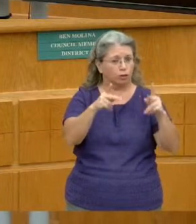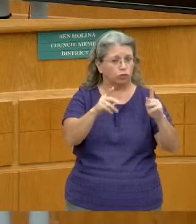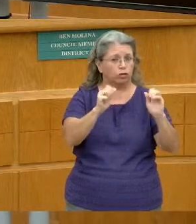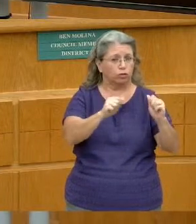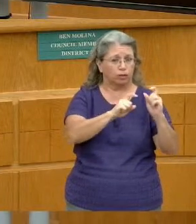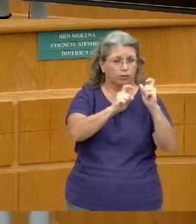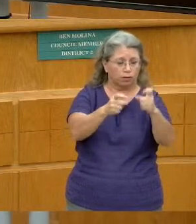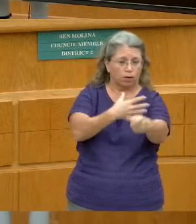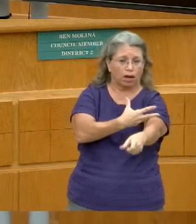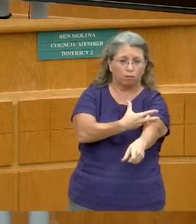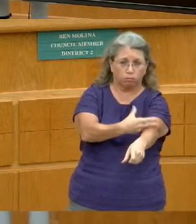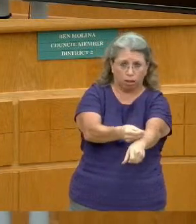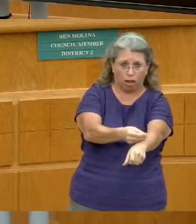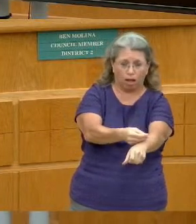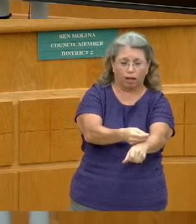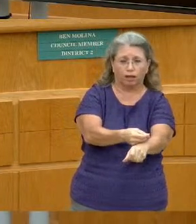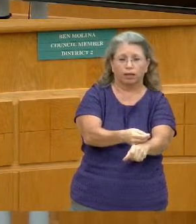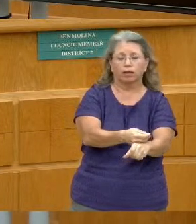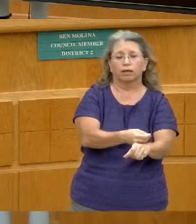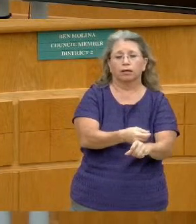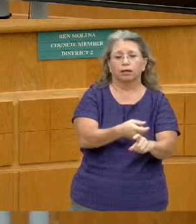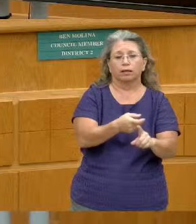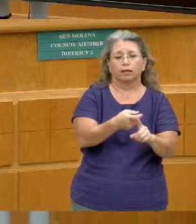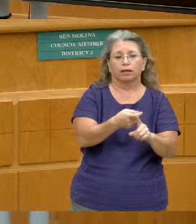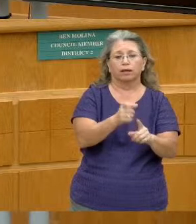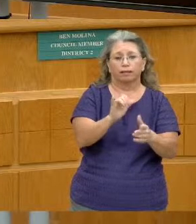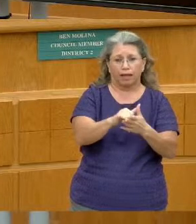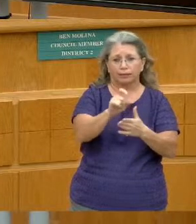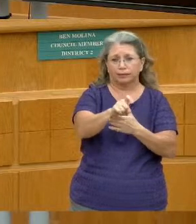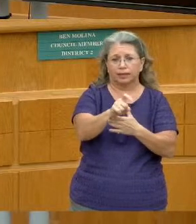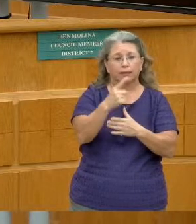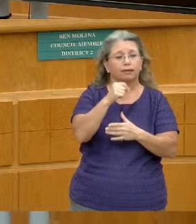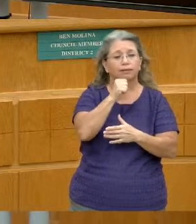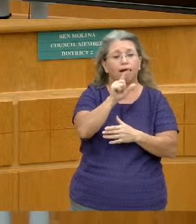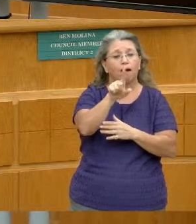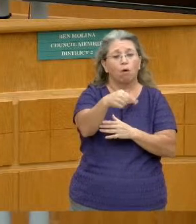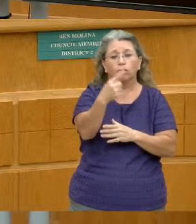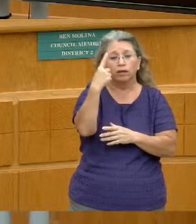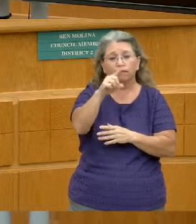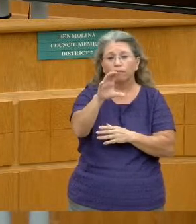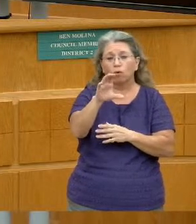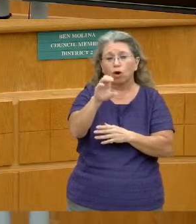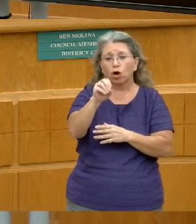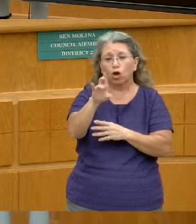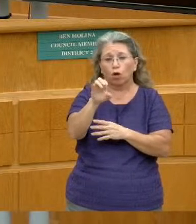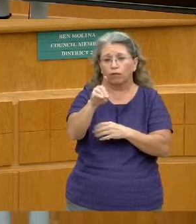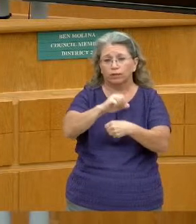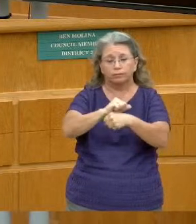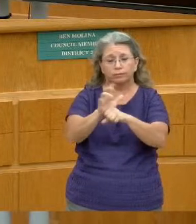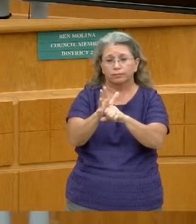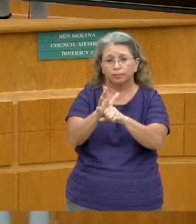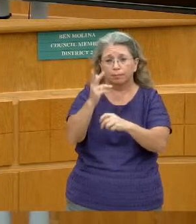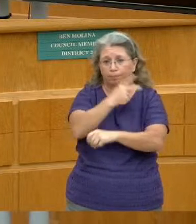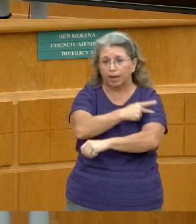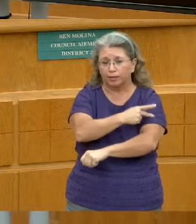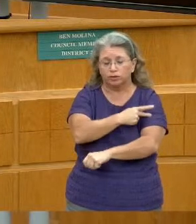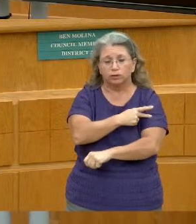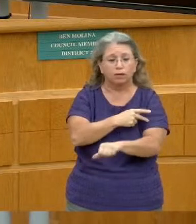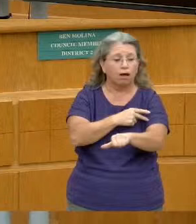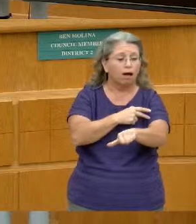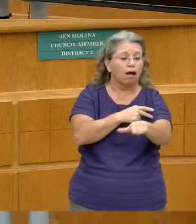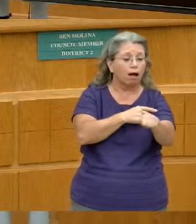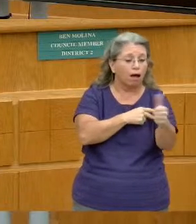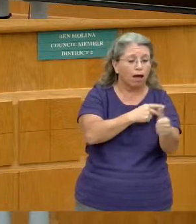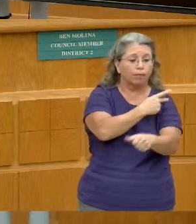blood, that is needed, not just for the COVID patients, because there are many patients out there, and under the governor's order, many